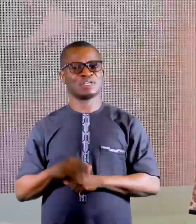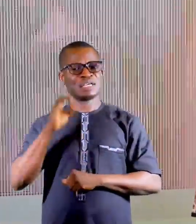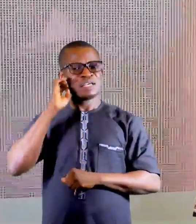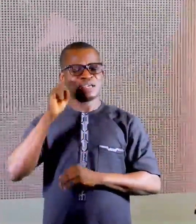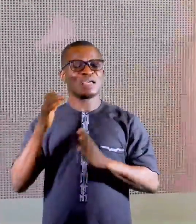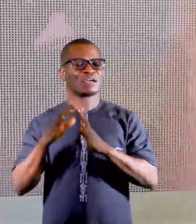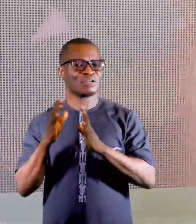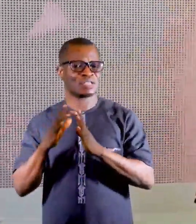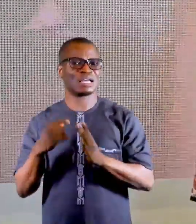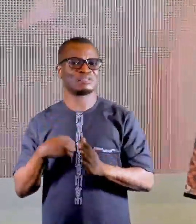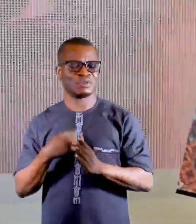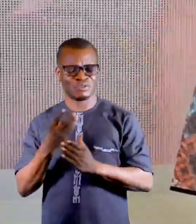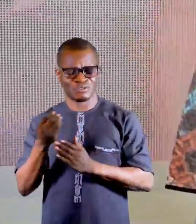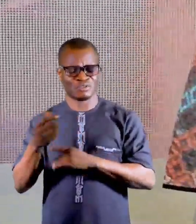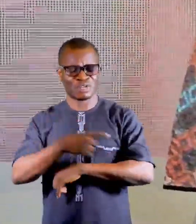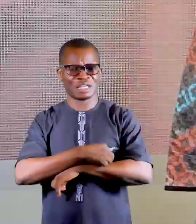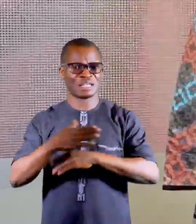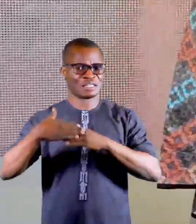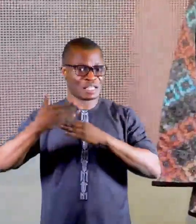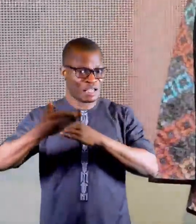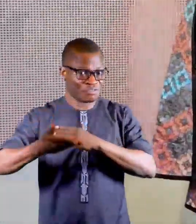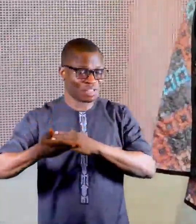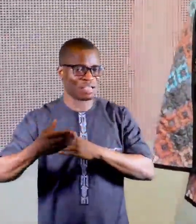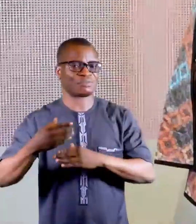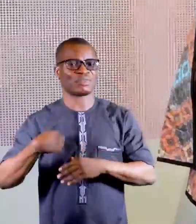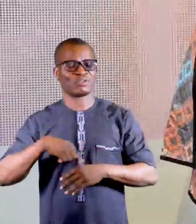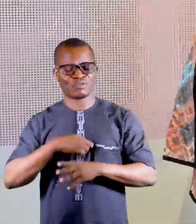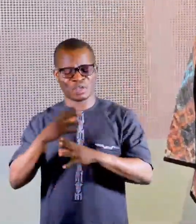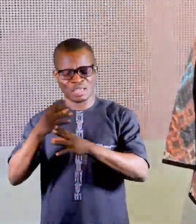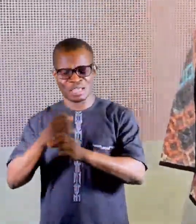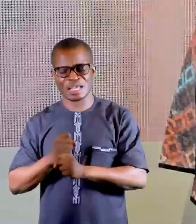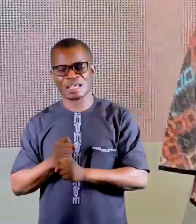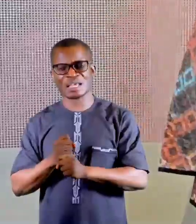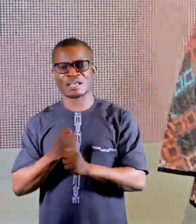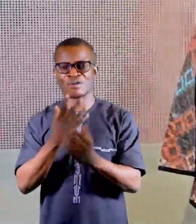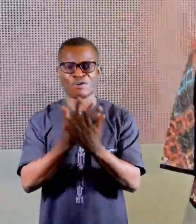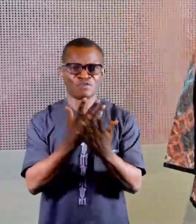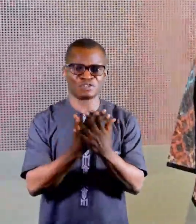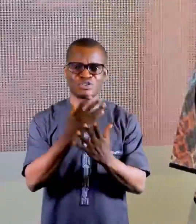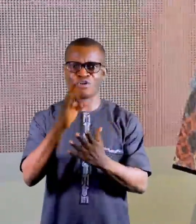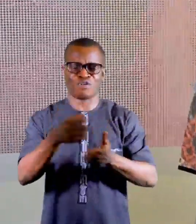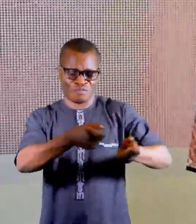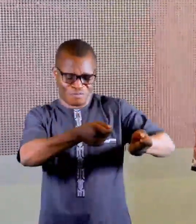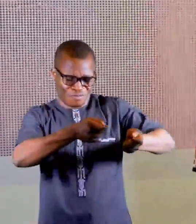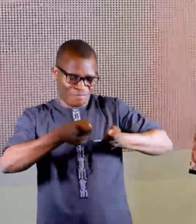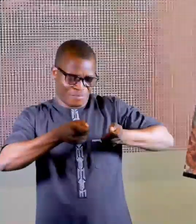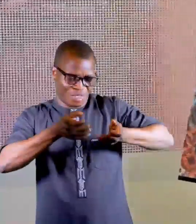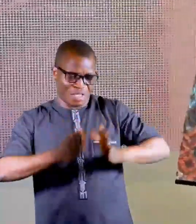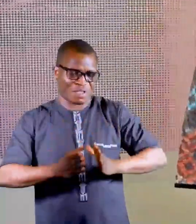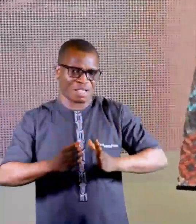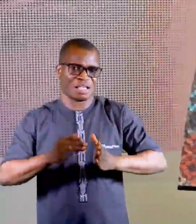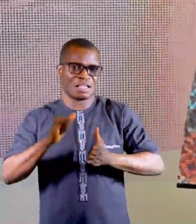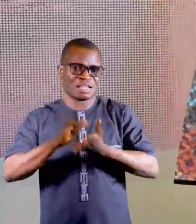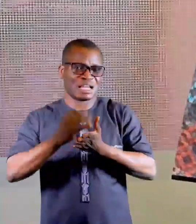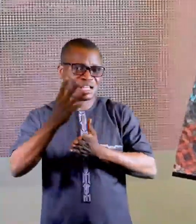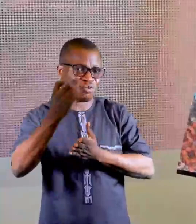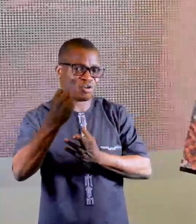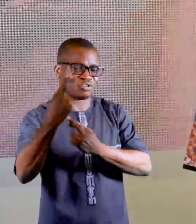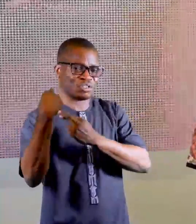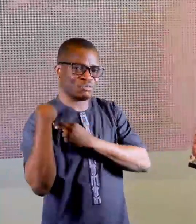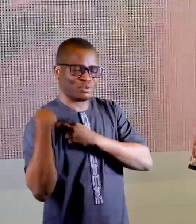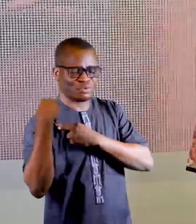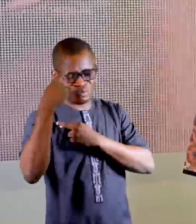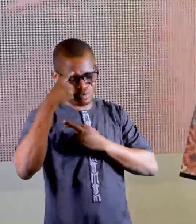He reached out to me just a few days after we secured the conviction of a trafficker who